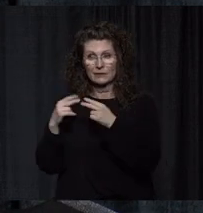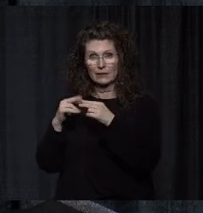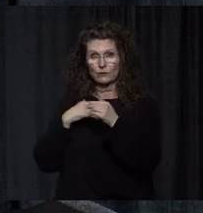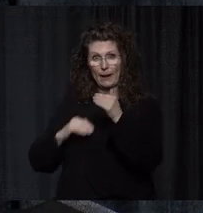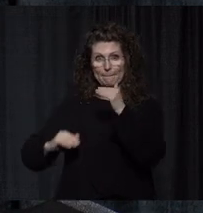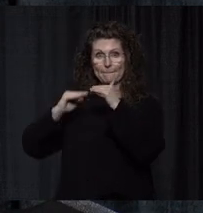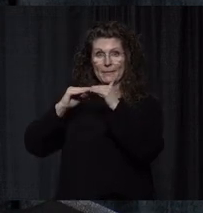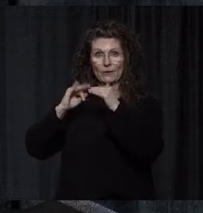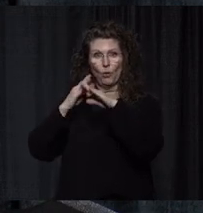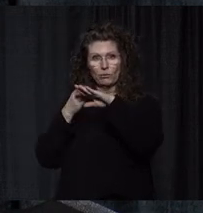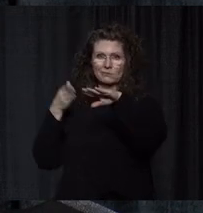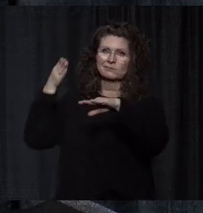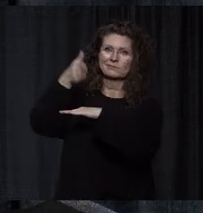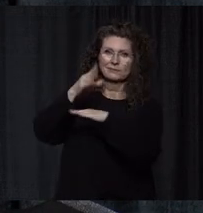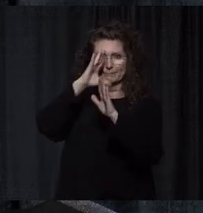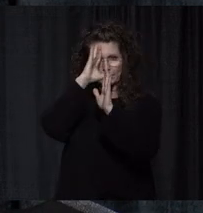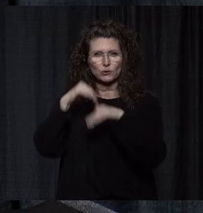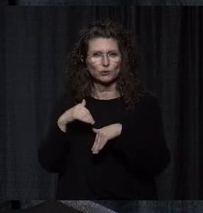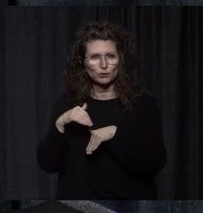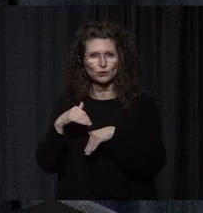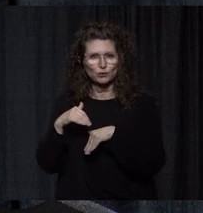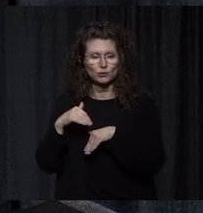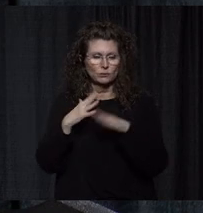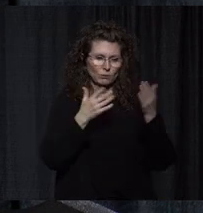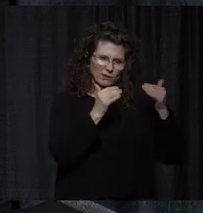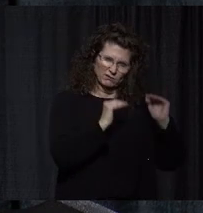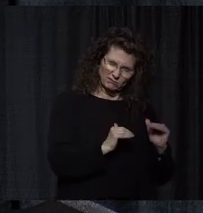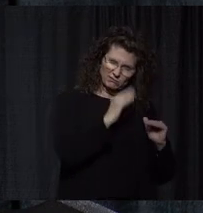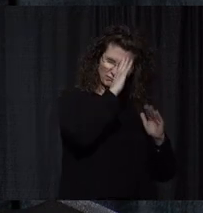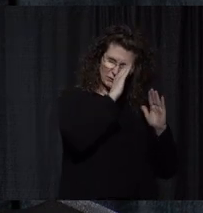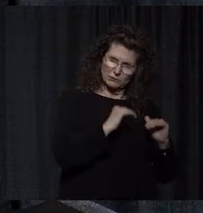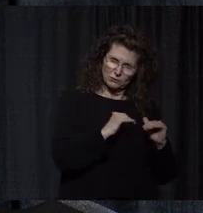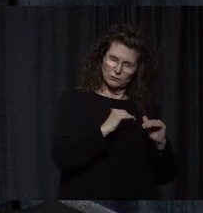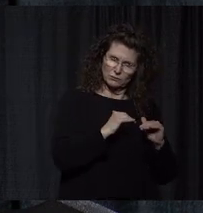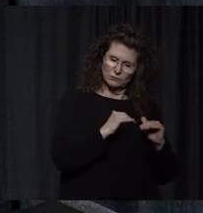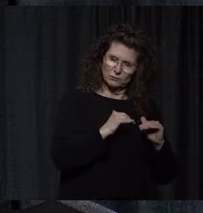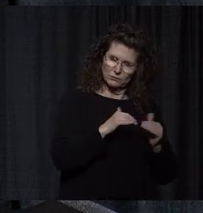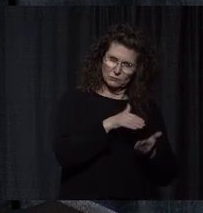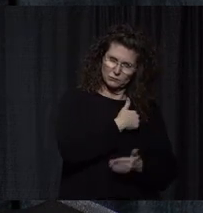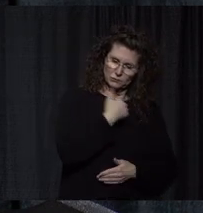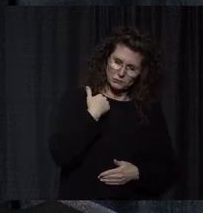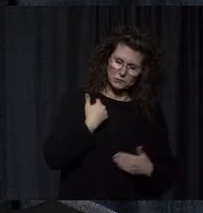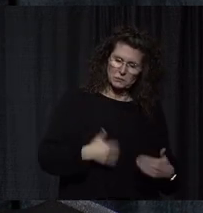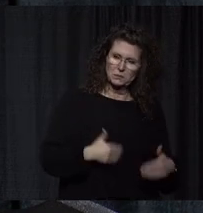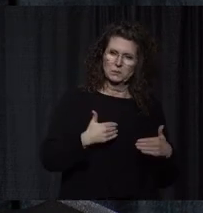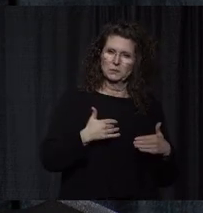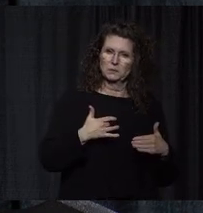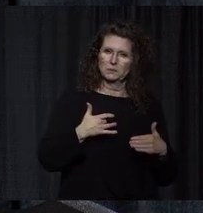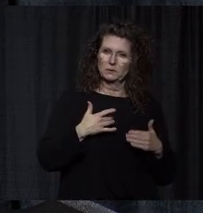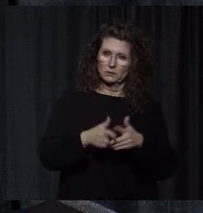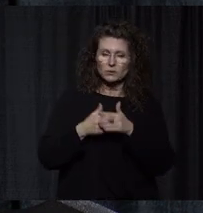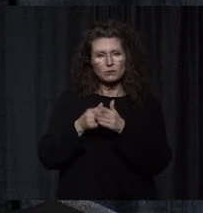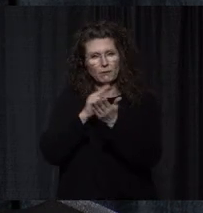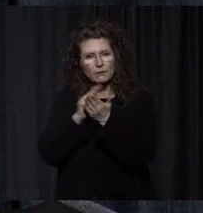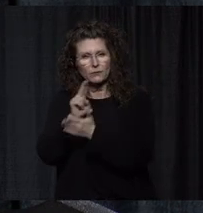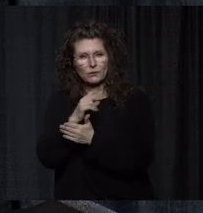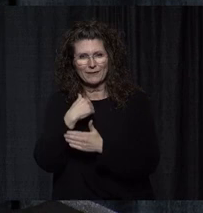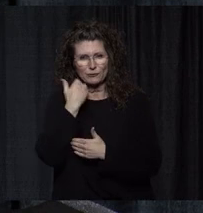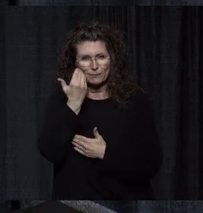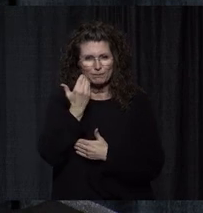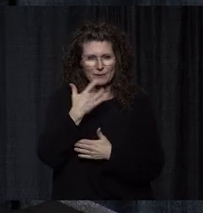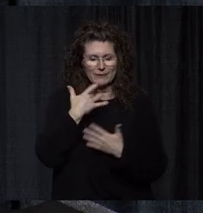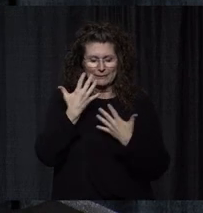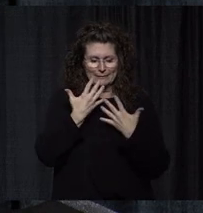exceeded expectations. So when I started at York, I was still grappling with the shame of